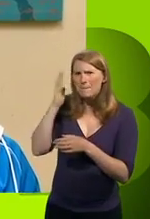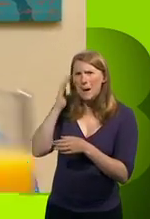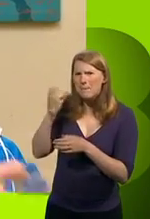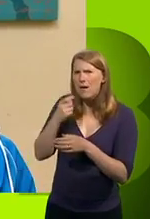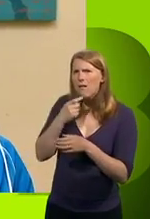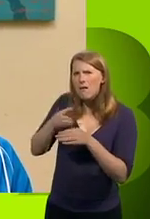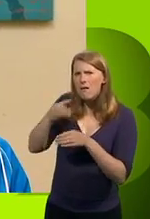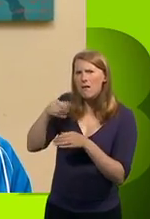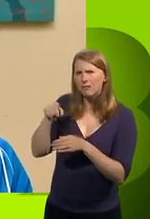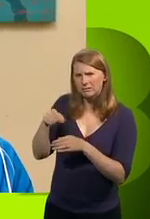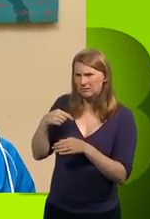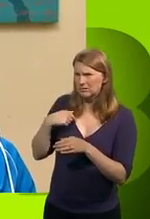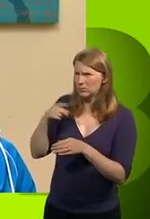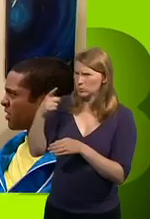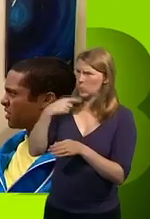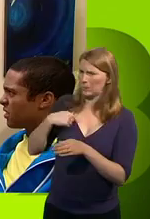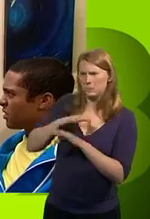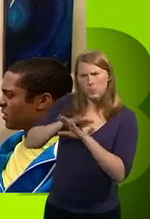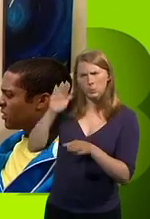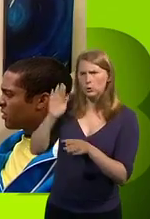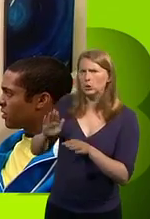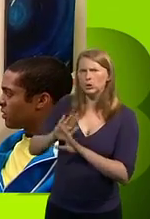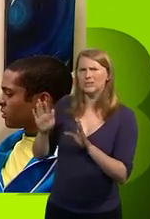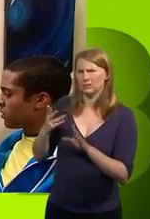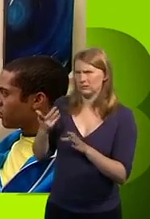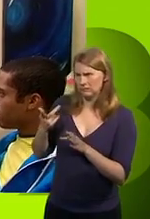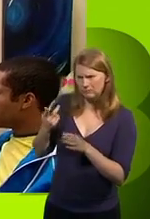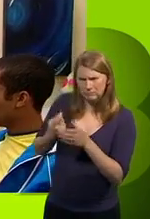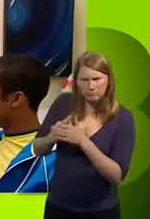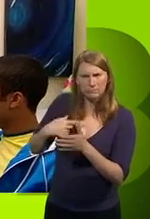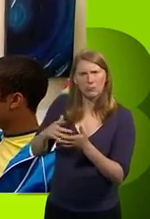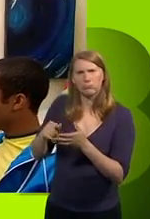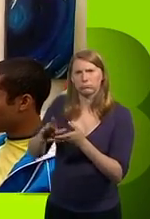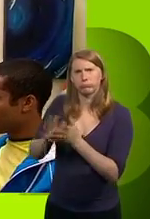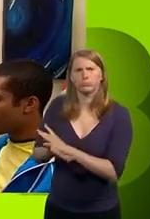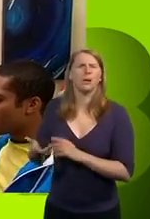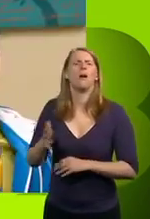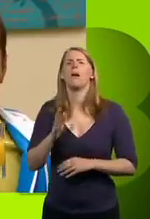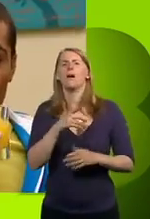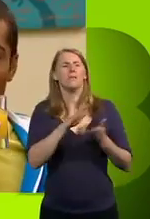touch, ever, in case I break it? I don't worry if you break it. It's only money.